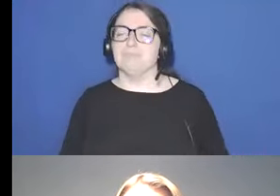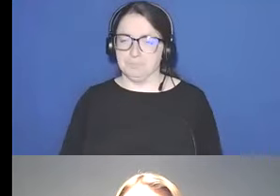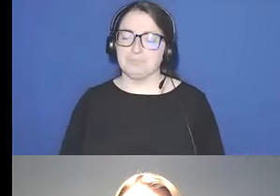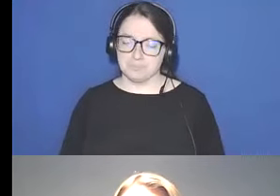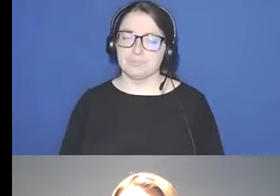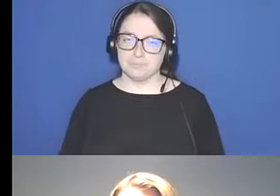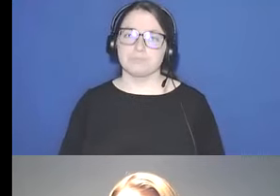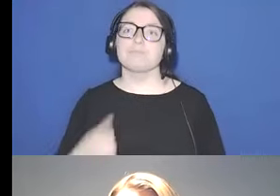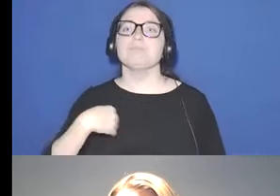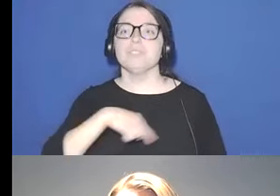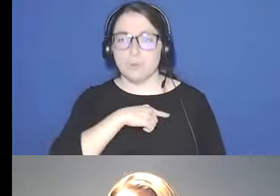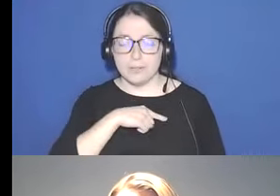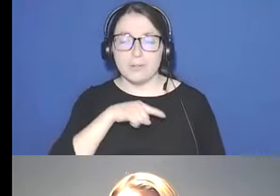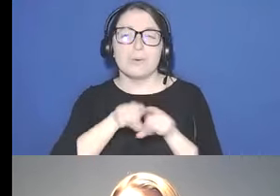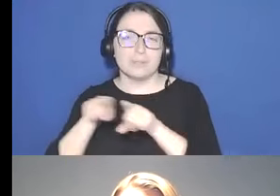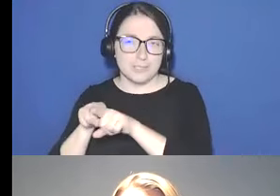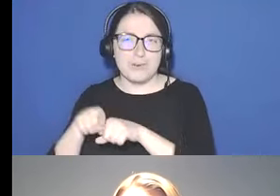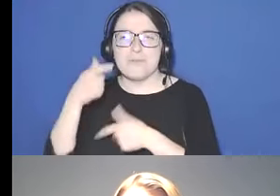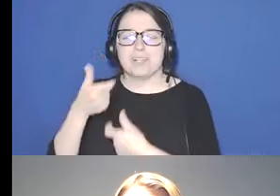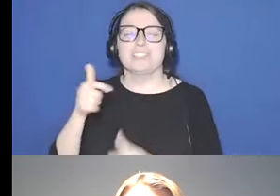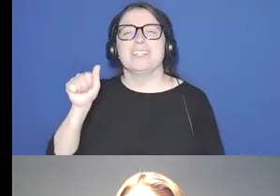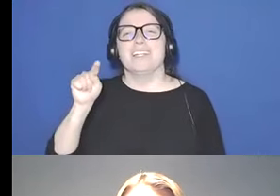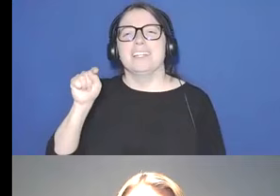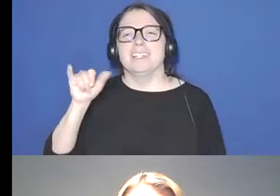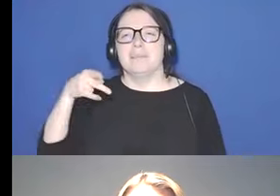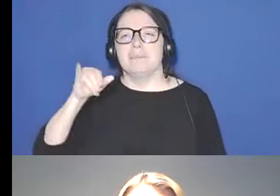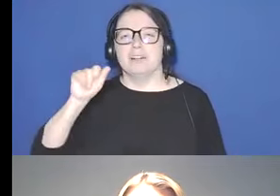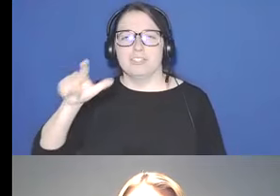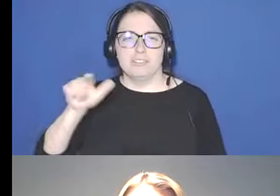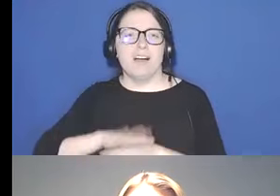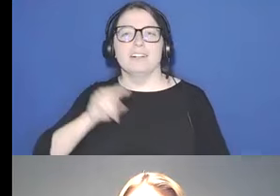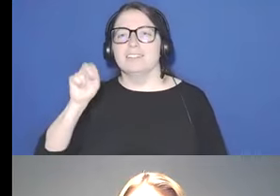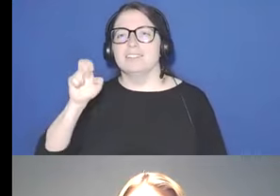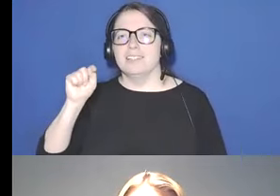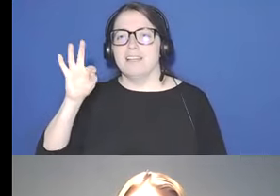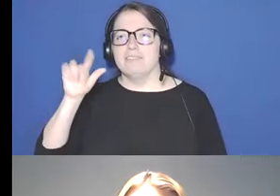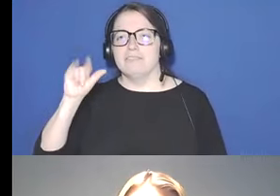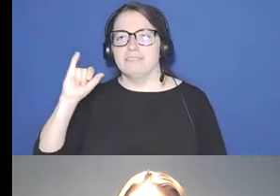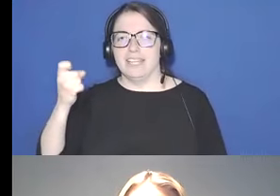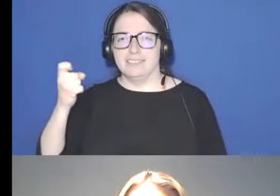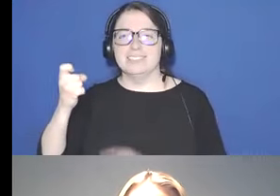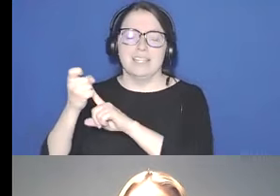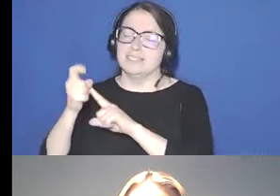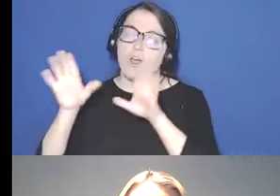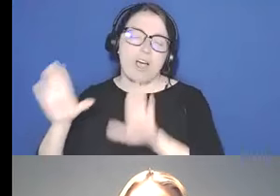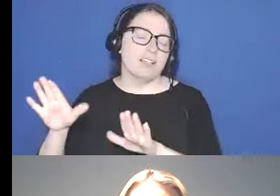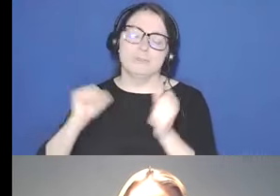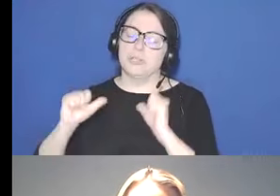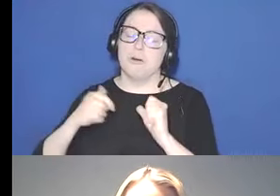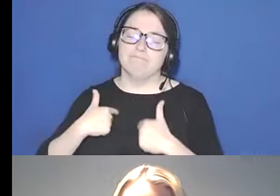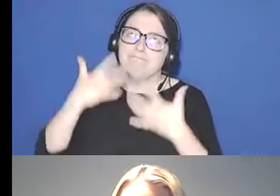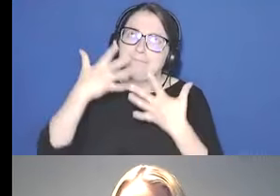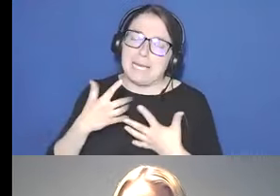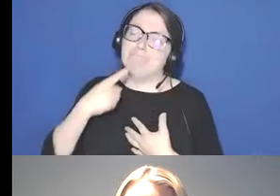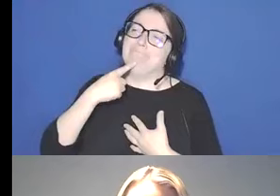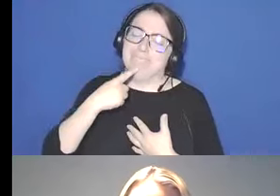would start watching Atypical on Netflix, which is an awesome show. I'm actually sad that it ended, but that was like a